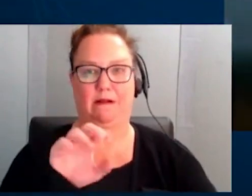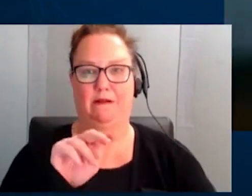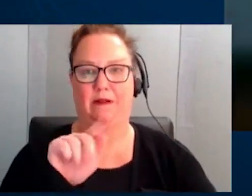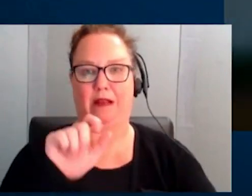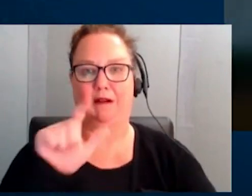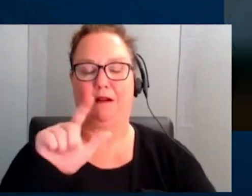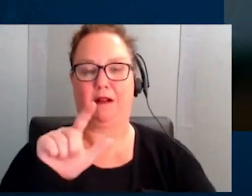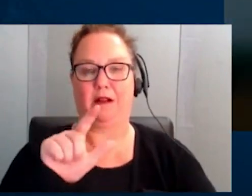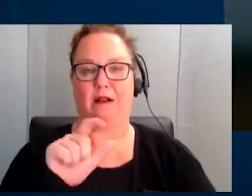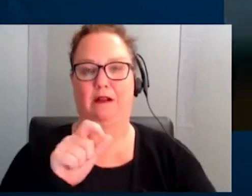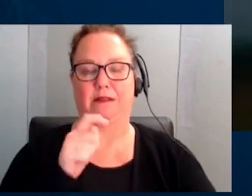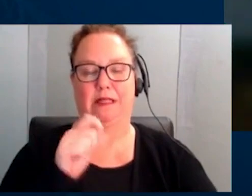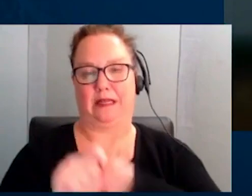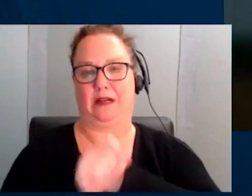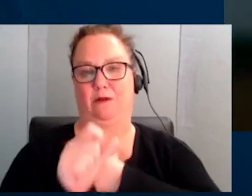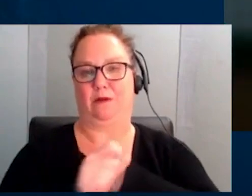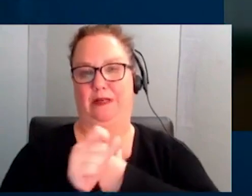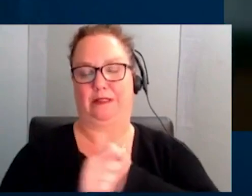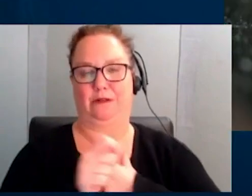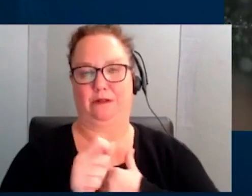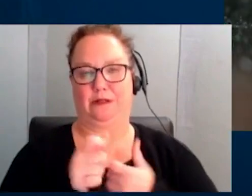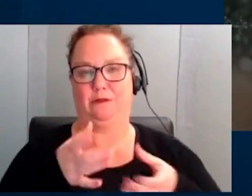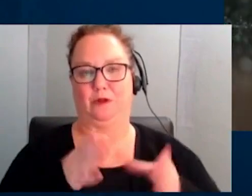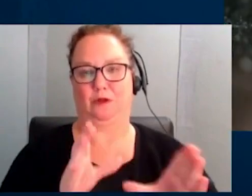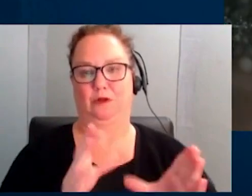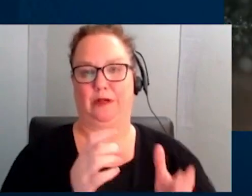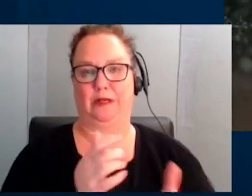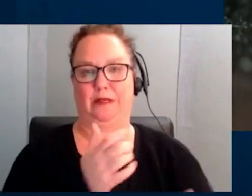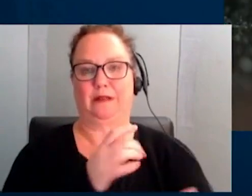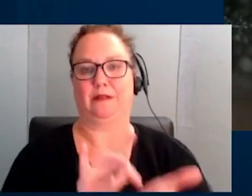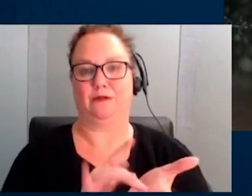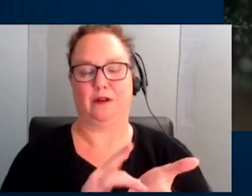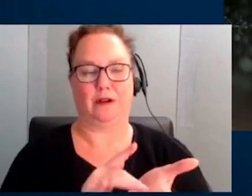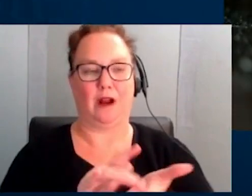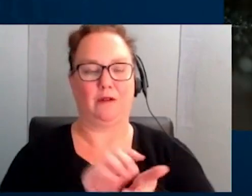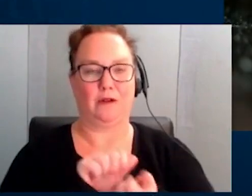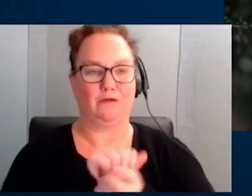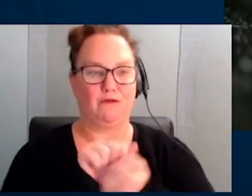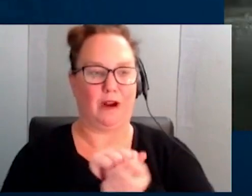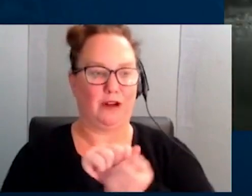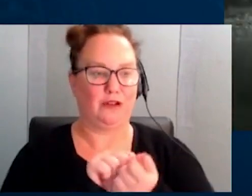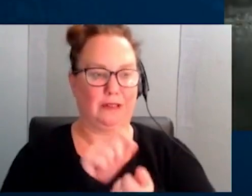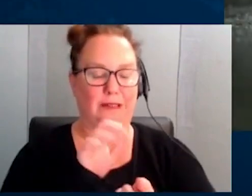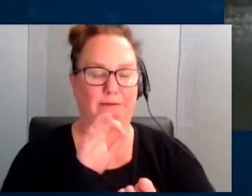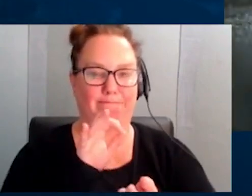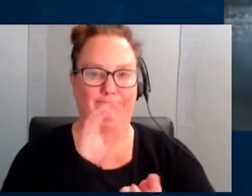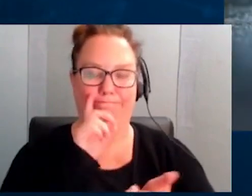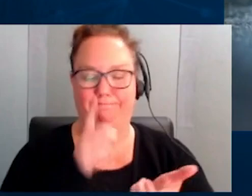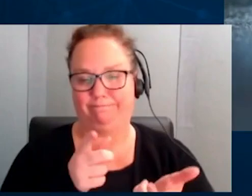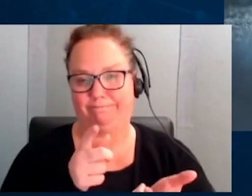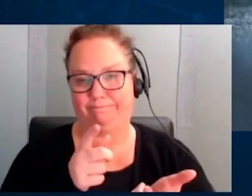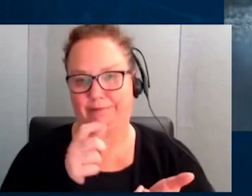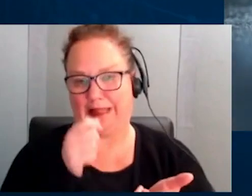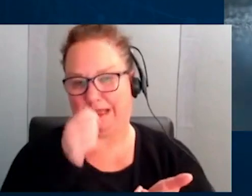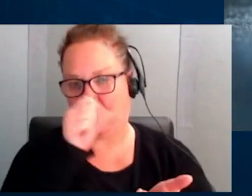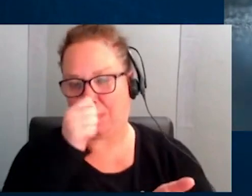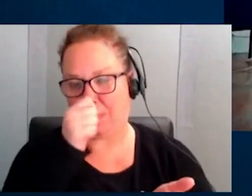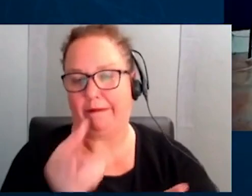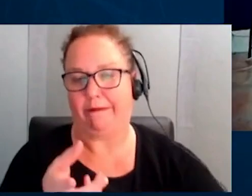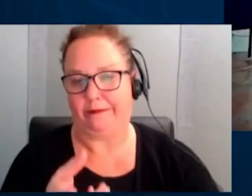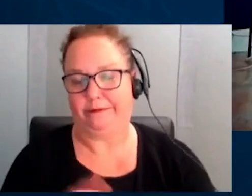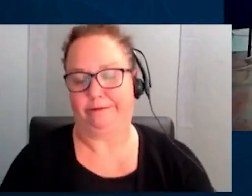taking a risk just doing some street drug. I would crush them and snort them is where it got in the last few